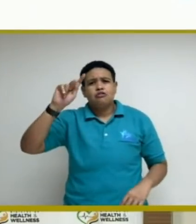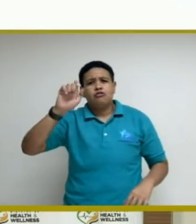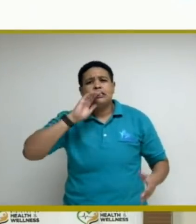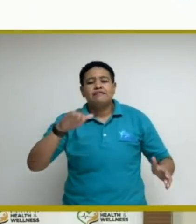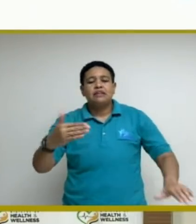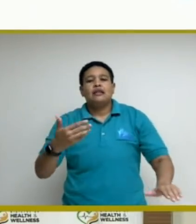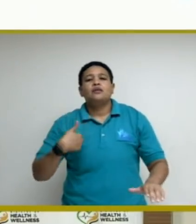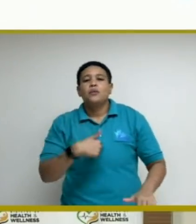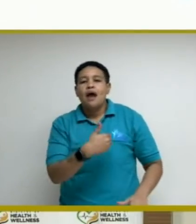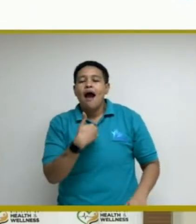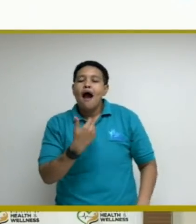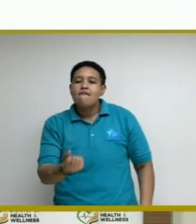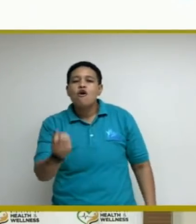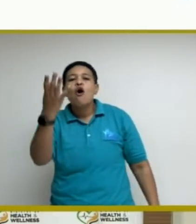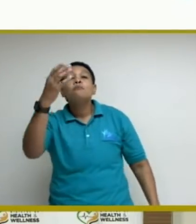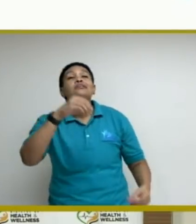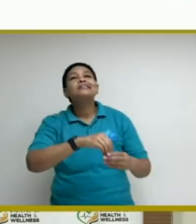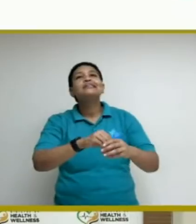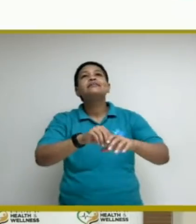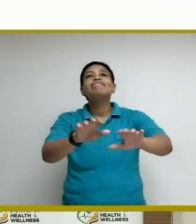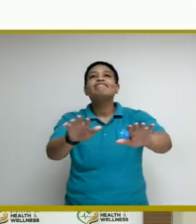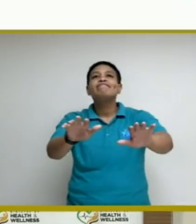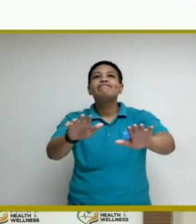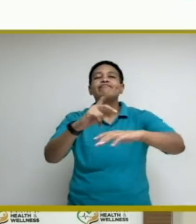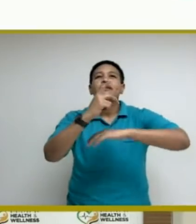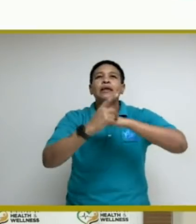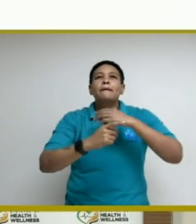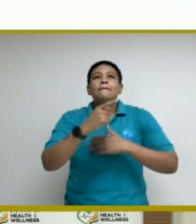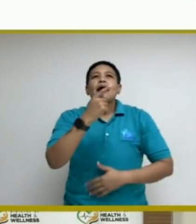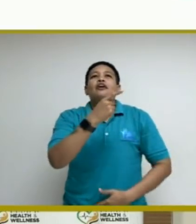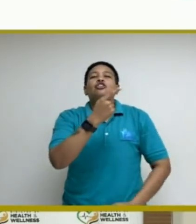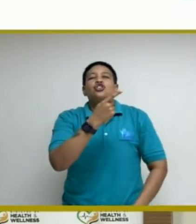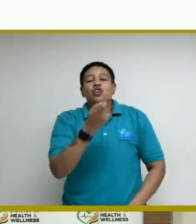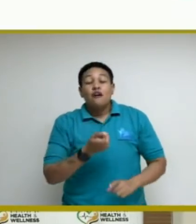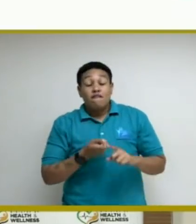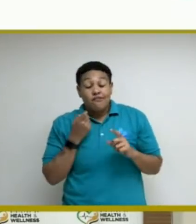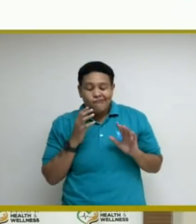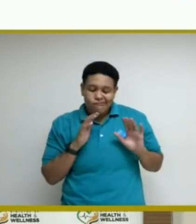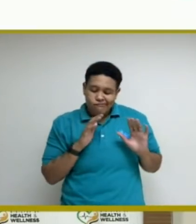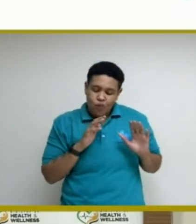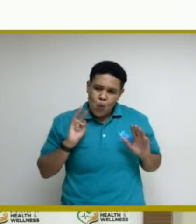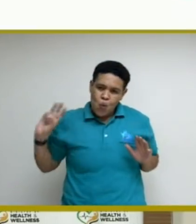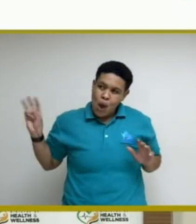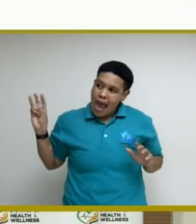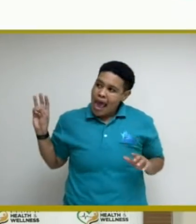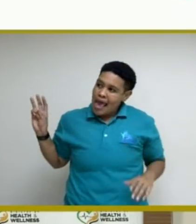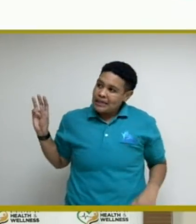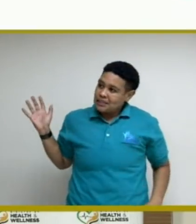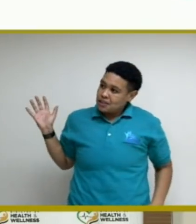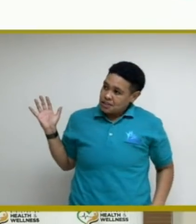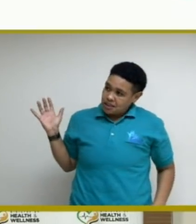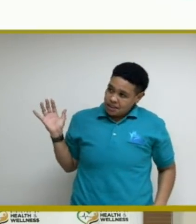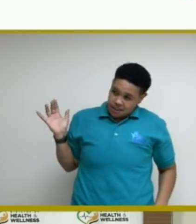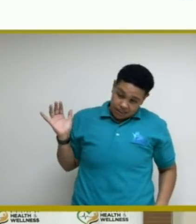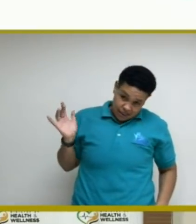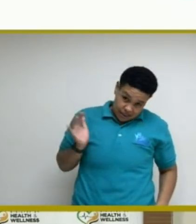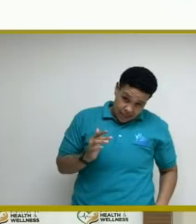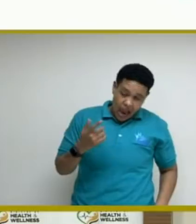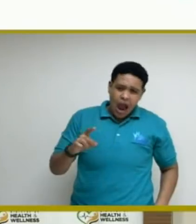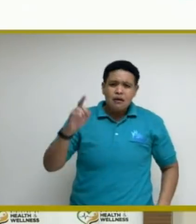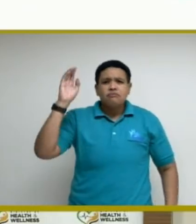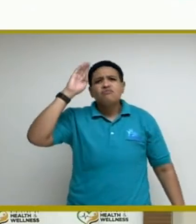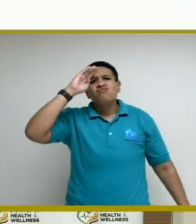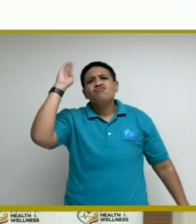deaths we have are in the parishes from on the western side of the island, going